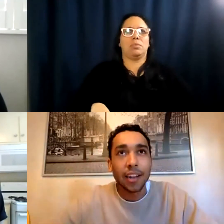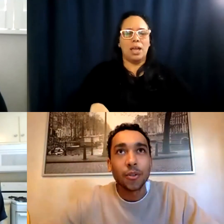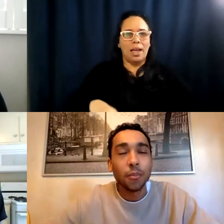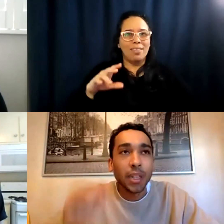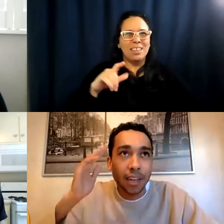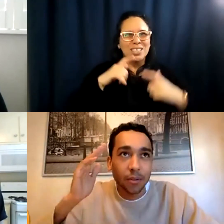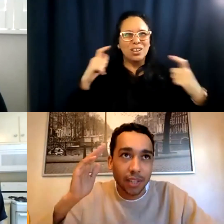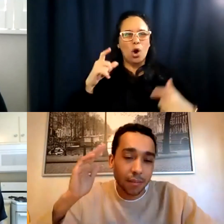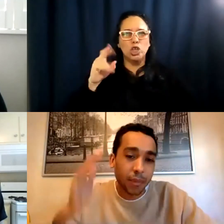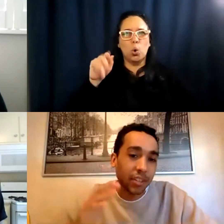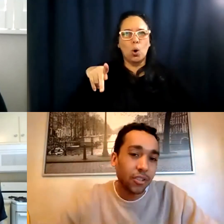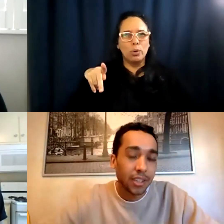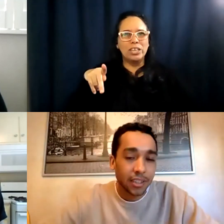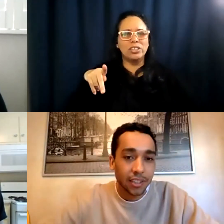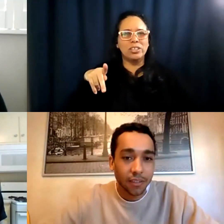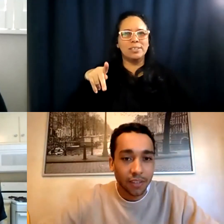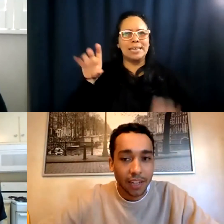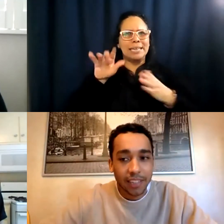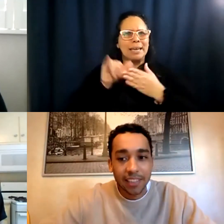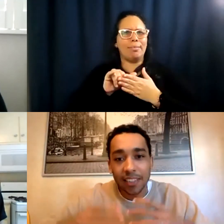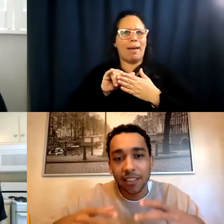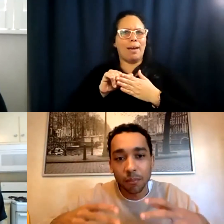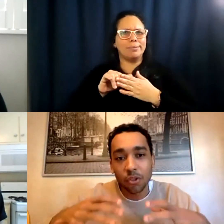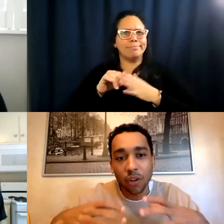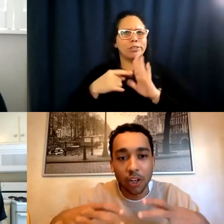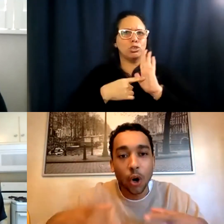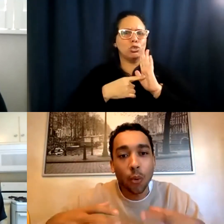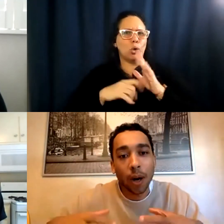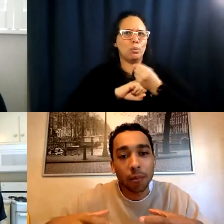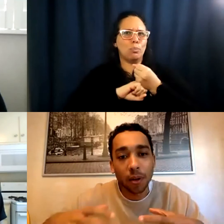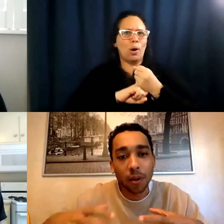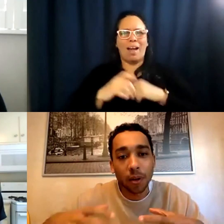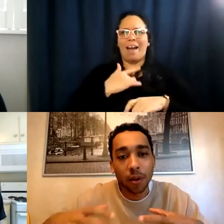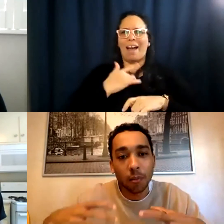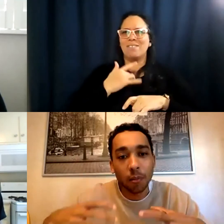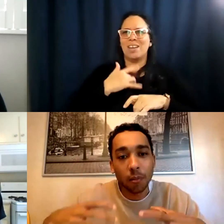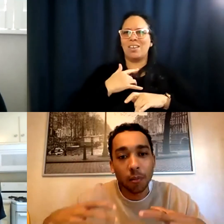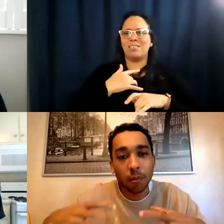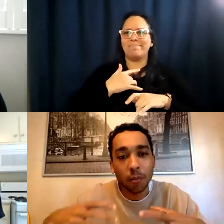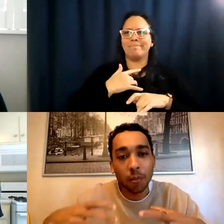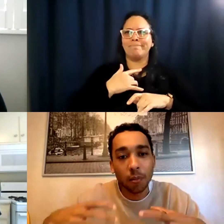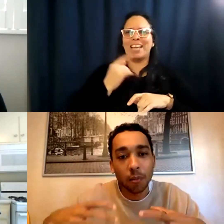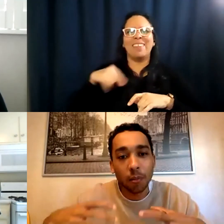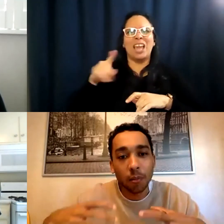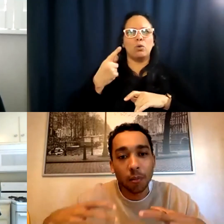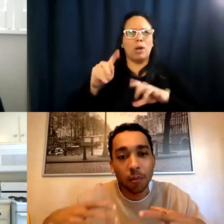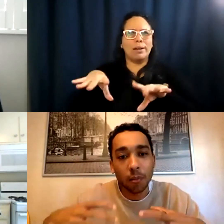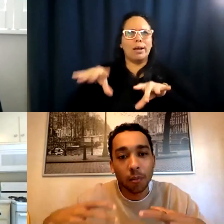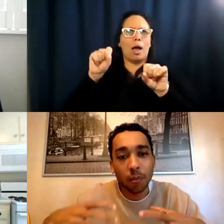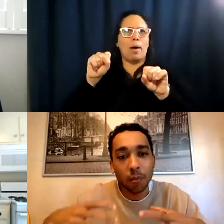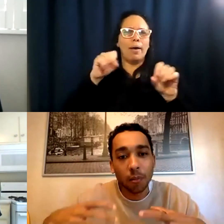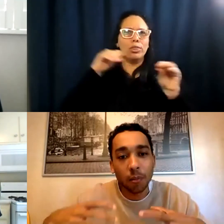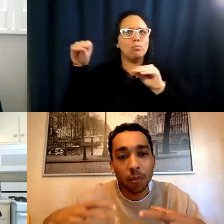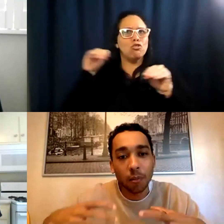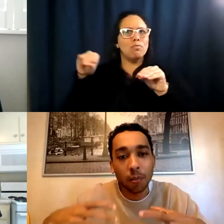And to me, that was like a major instance of like systems trying to co-opt a movement from the